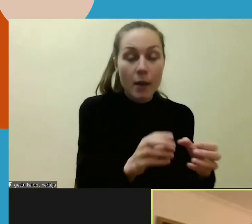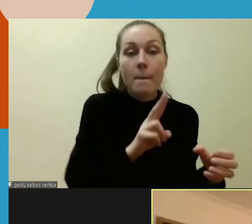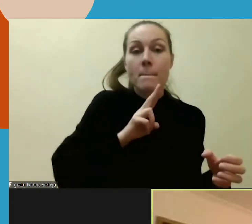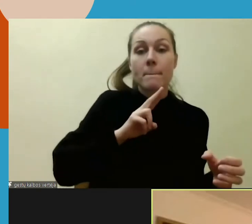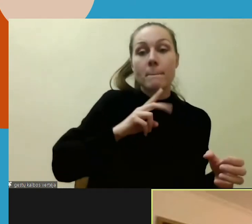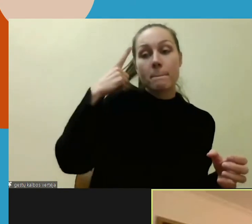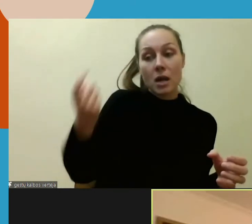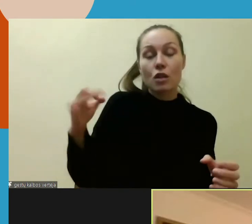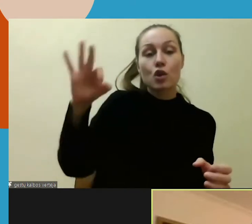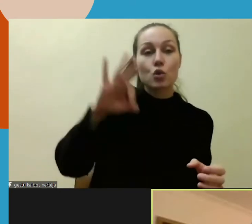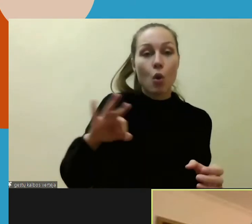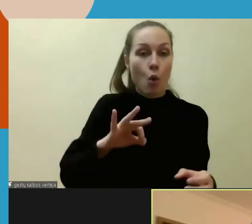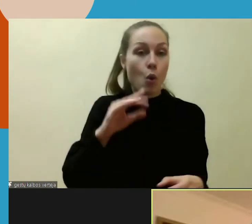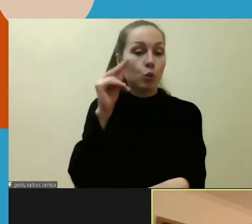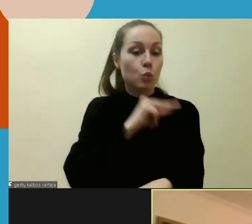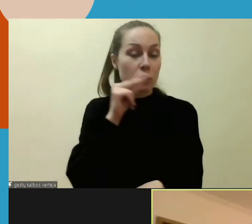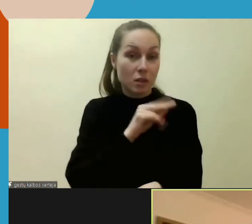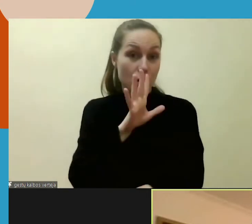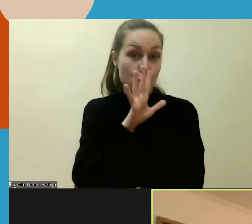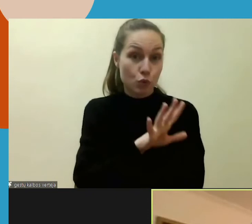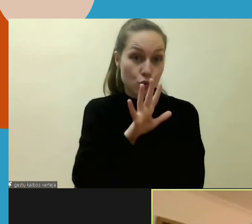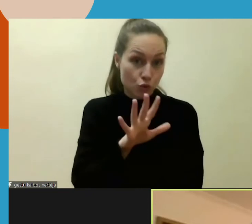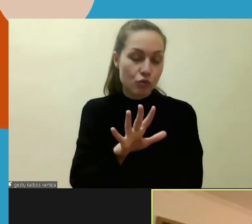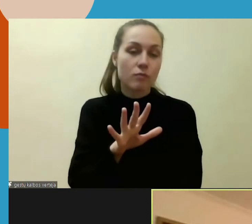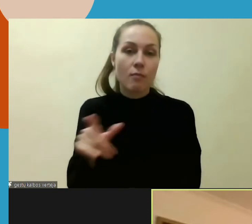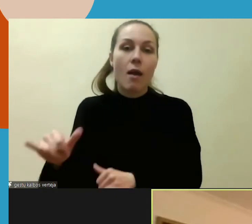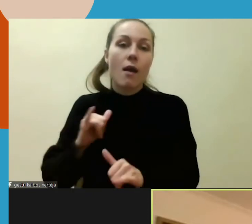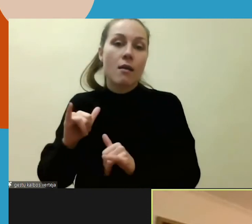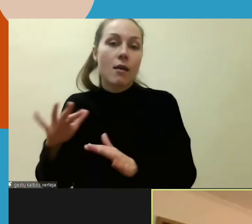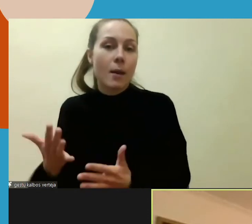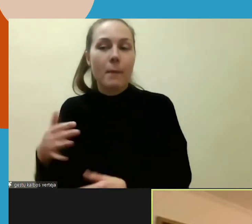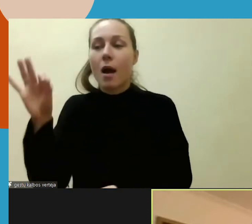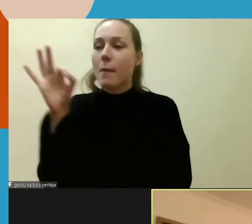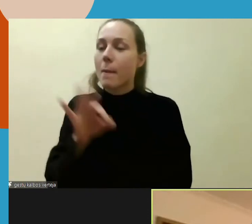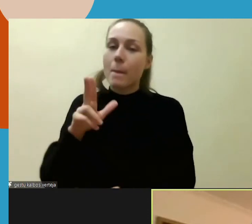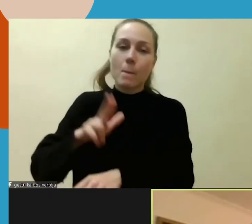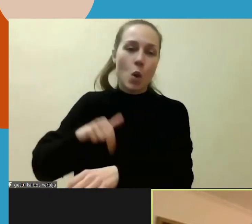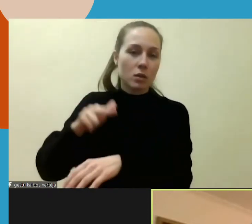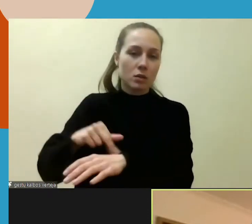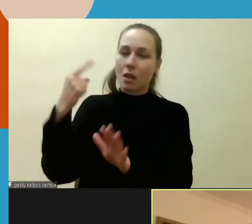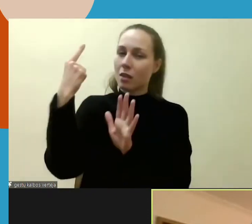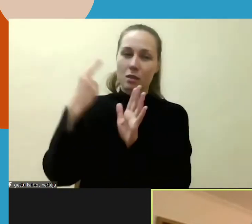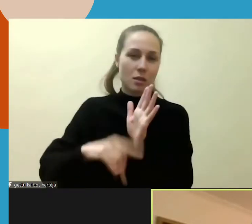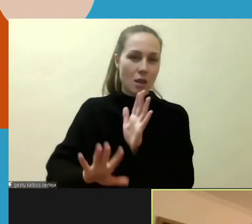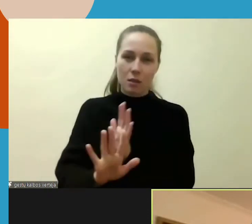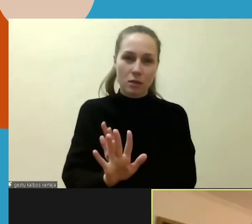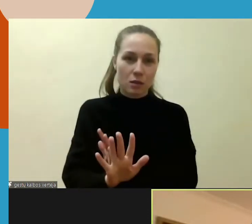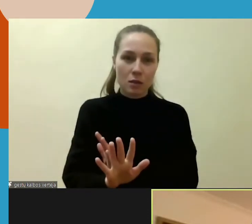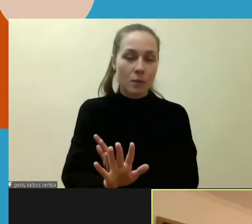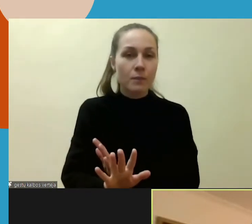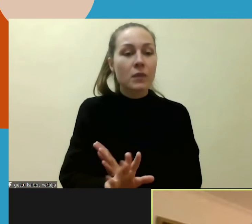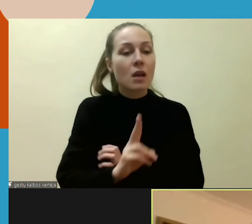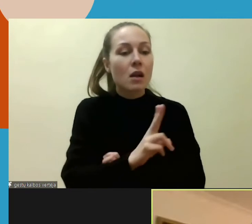to not be believed. There is a tendency to treat them as the criminal. There is a tendency to